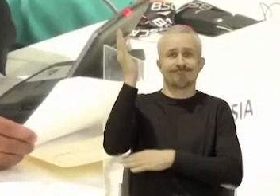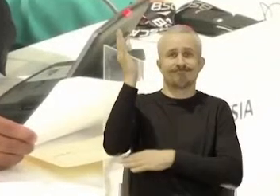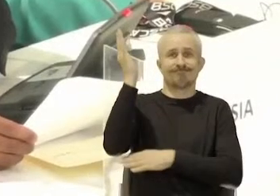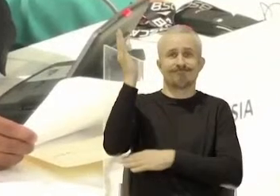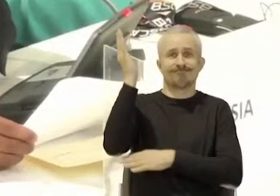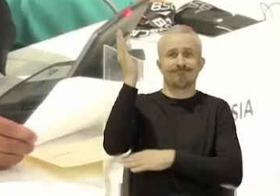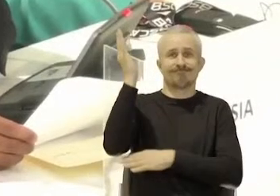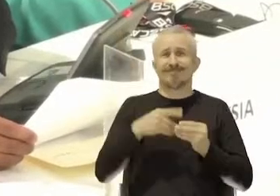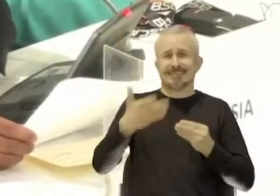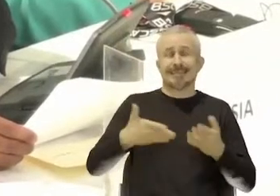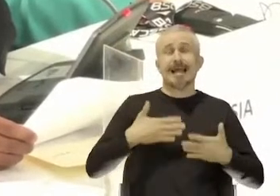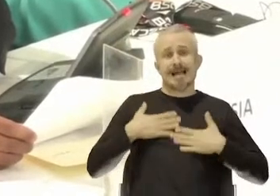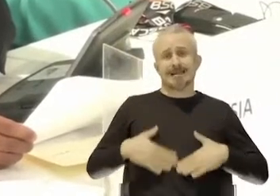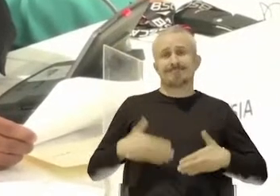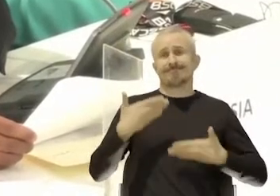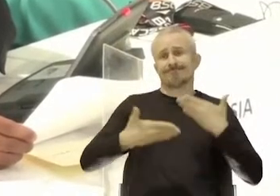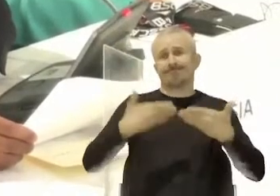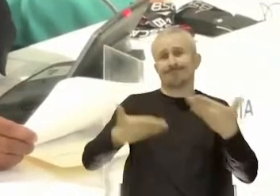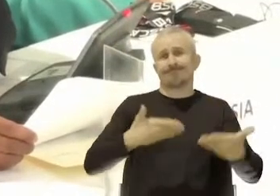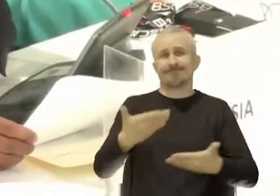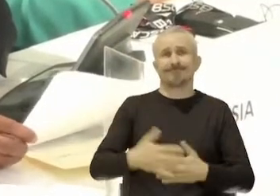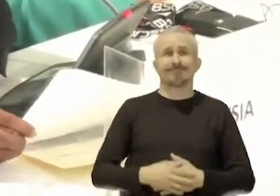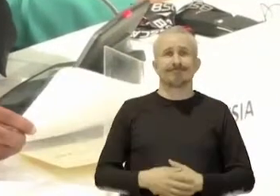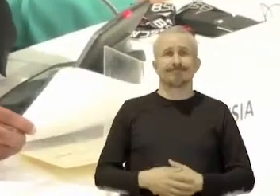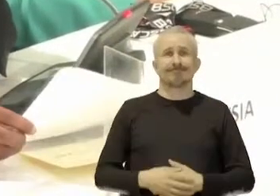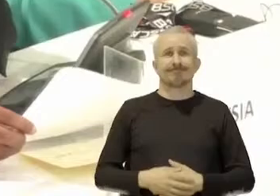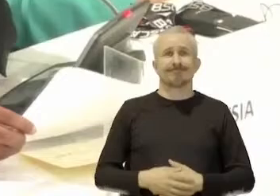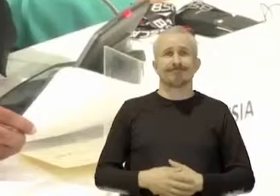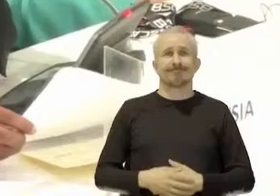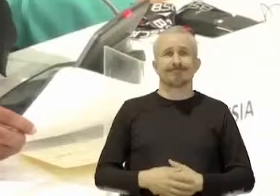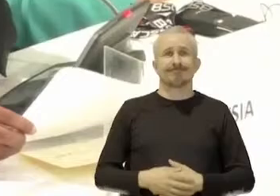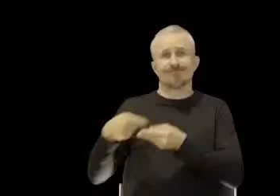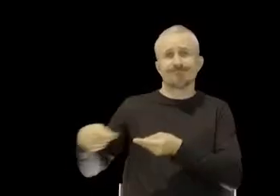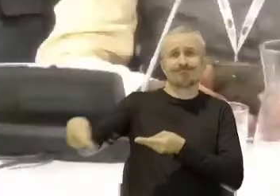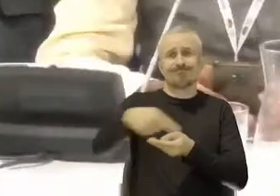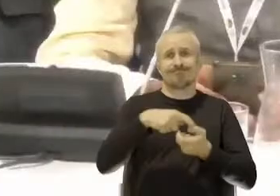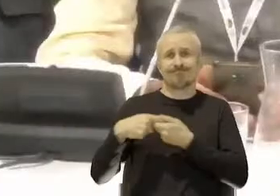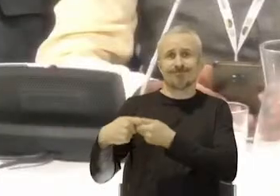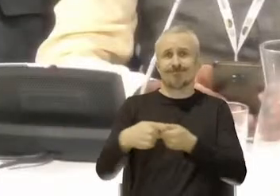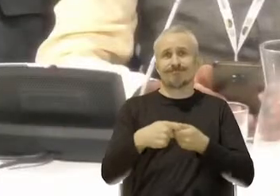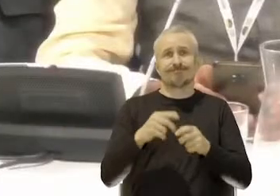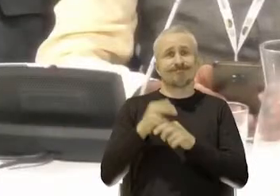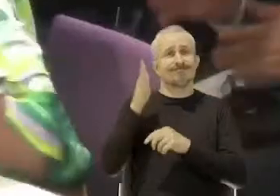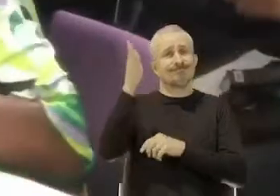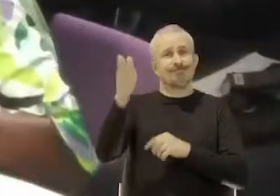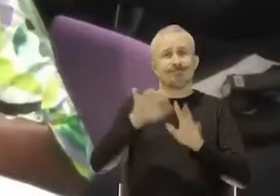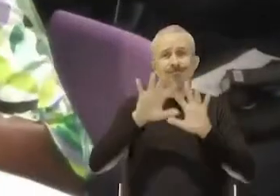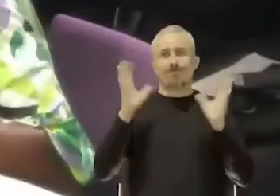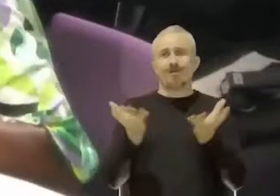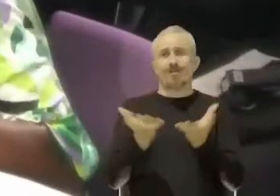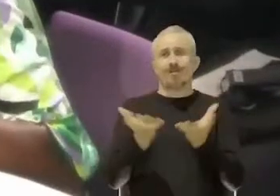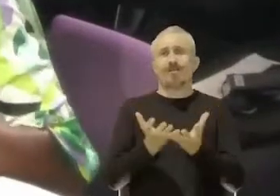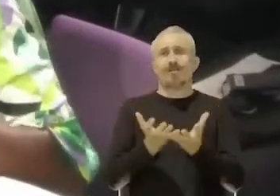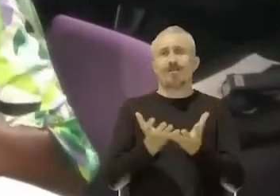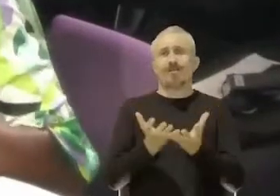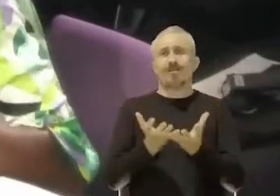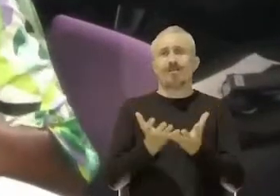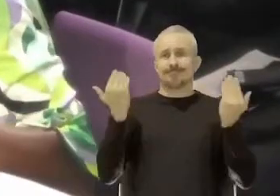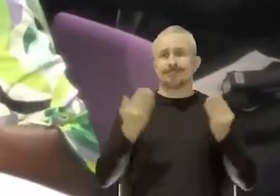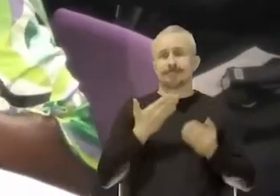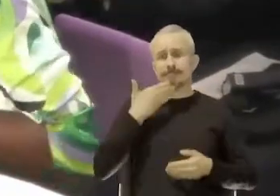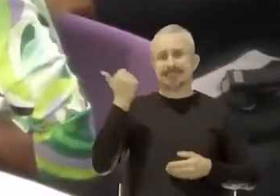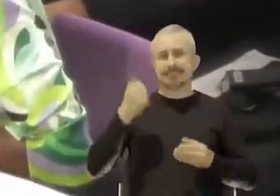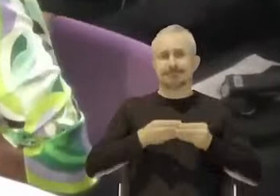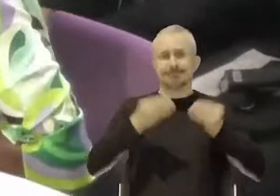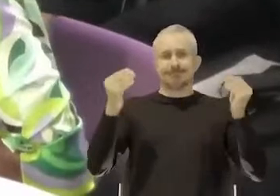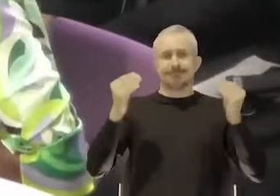work towards creating sustainable city around the world. Thank you. Thank you very much. Thank you, Honourable Minister, and